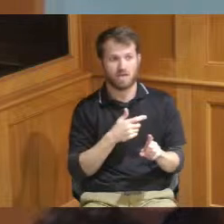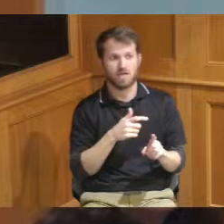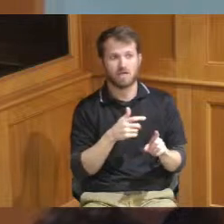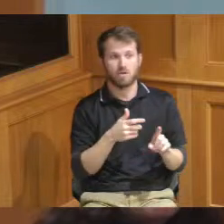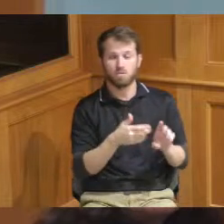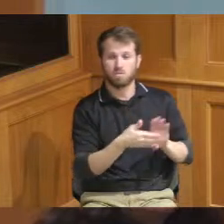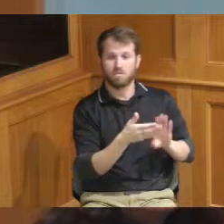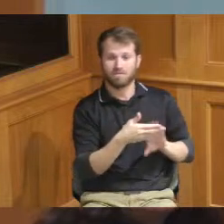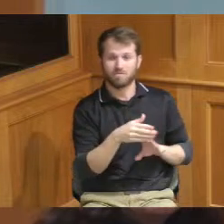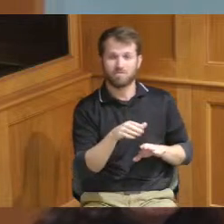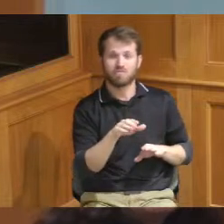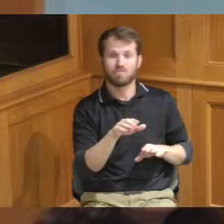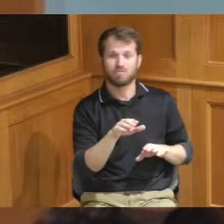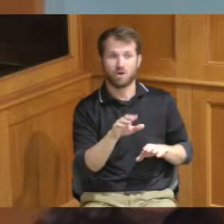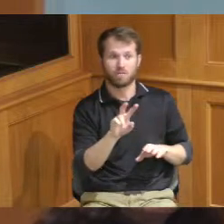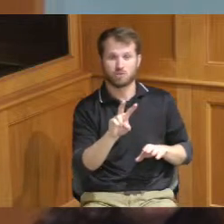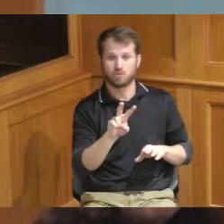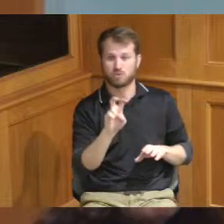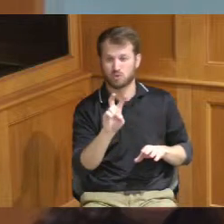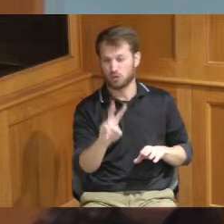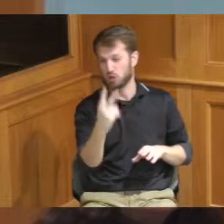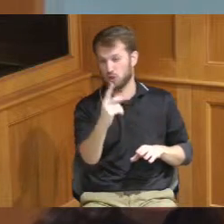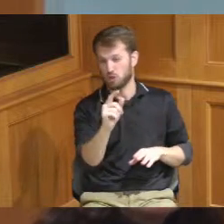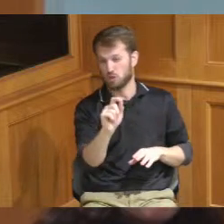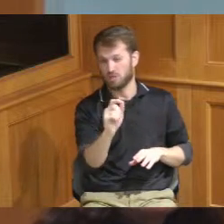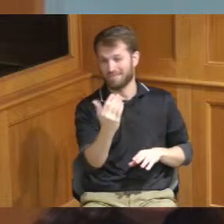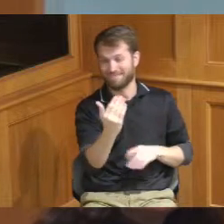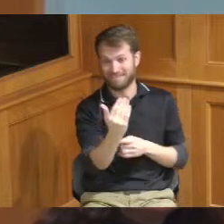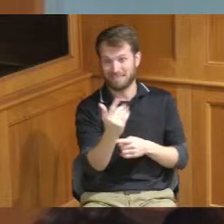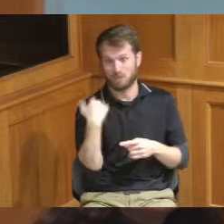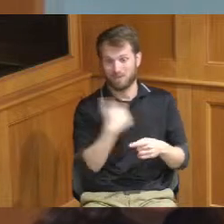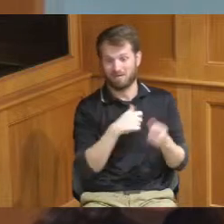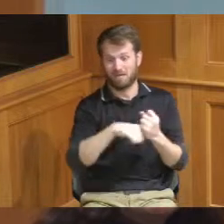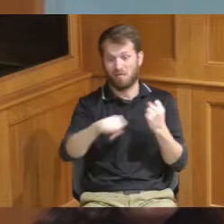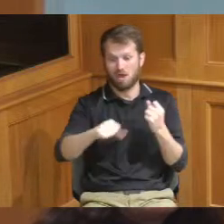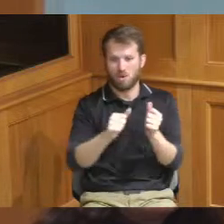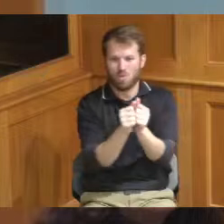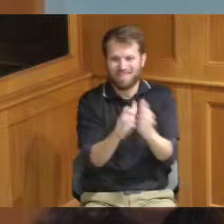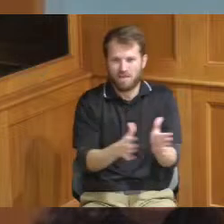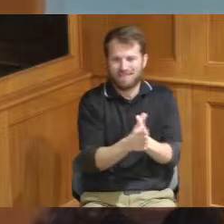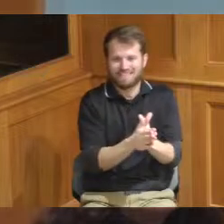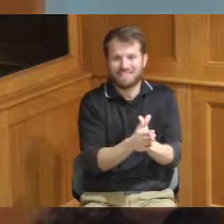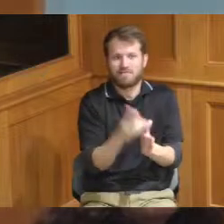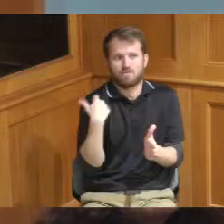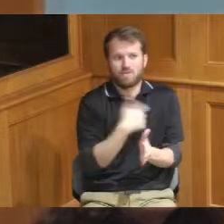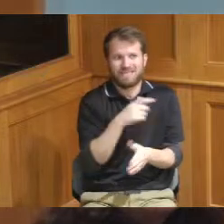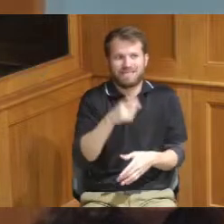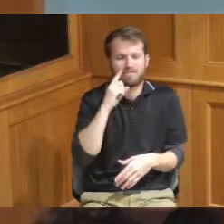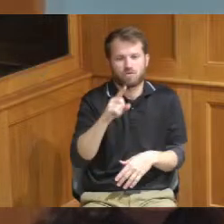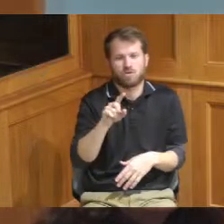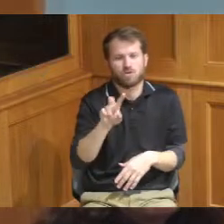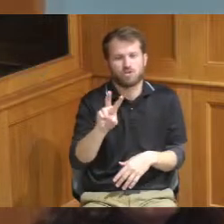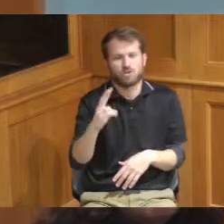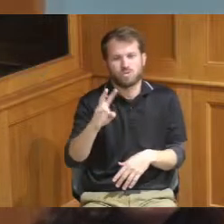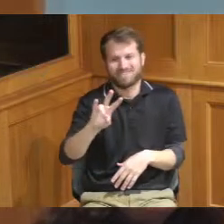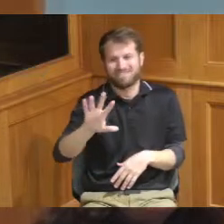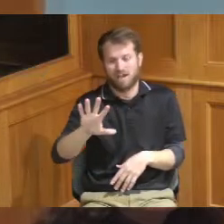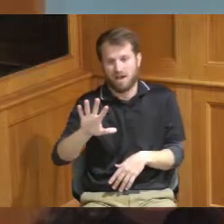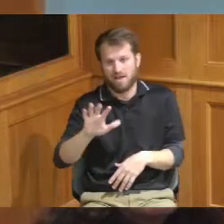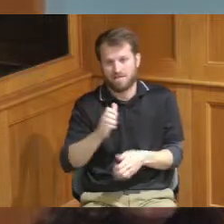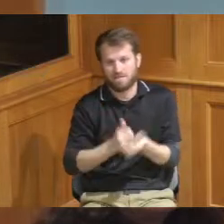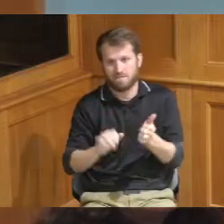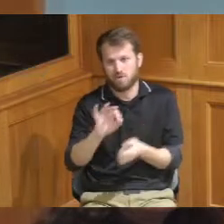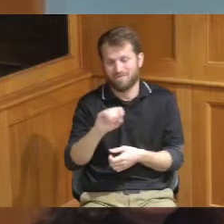We're stretching that number up to $2.15. Without incentives, we need to be closer to $2.75 a foot. We just can't get